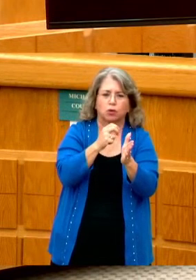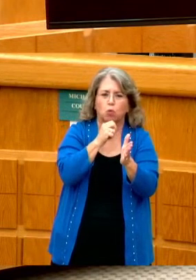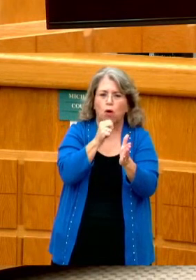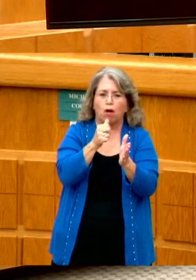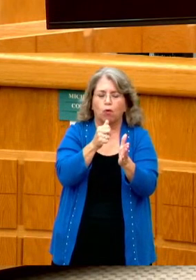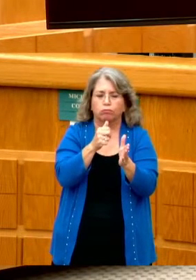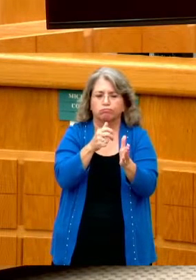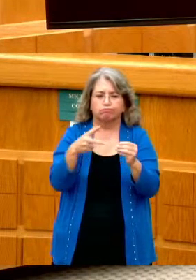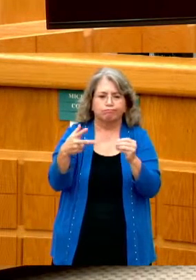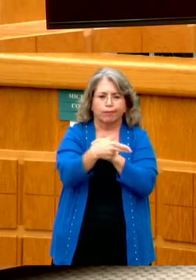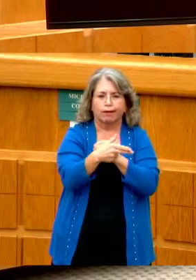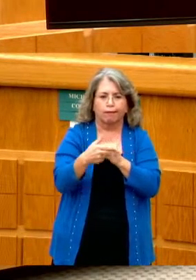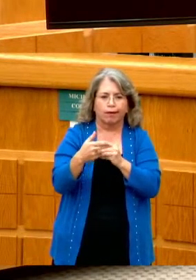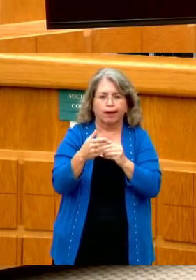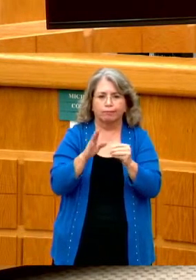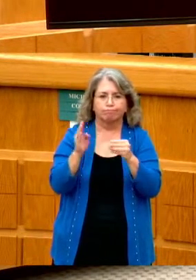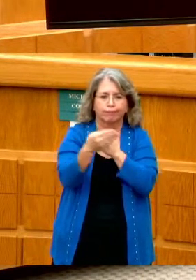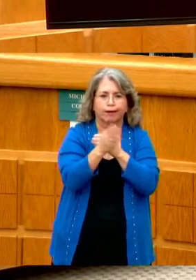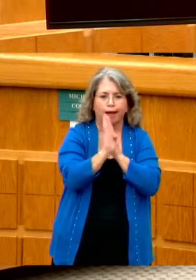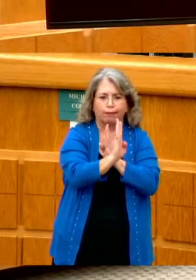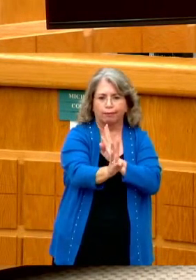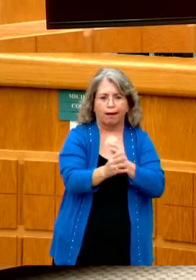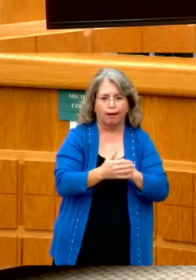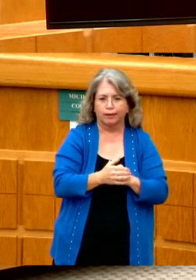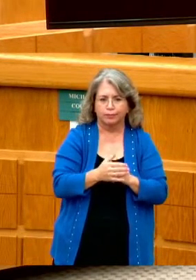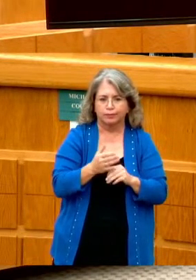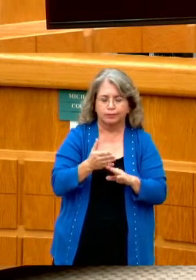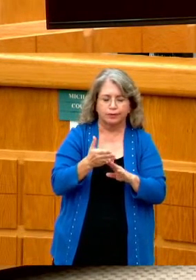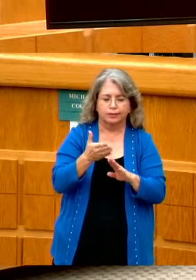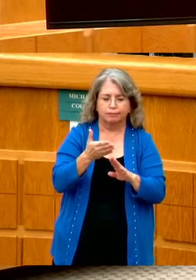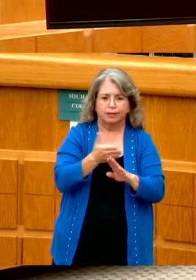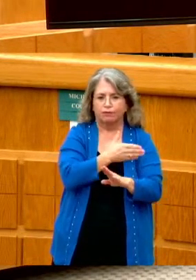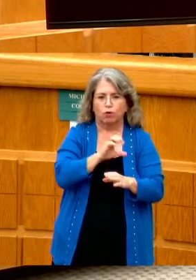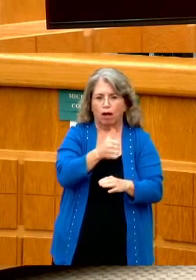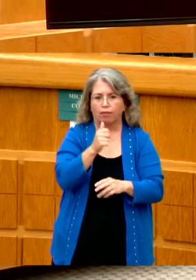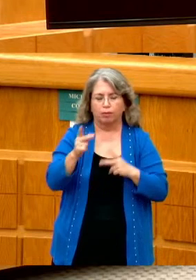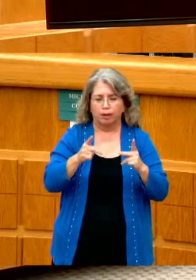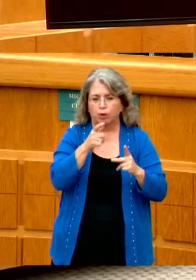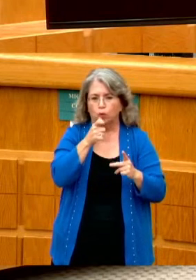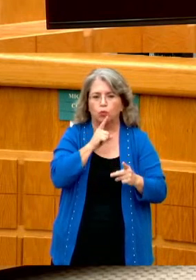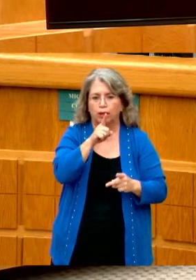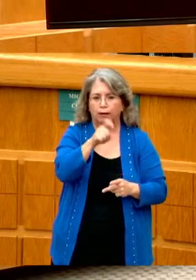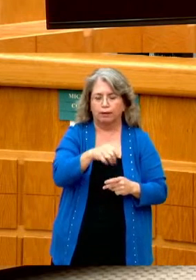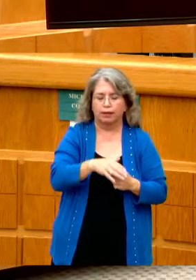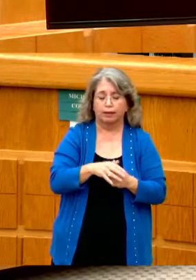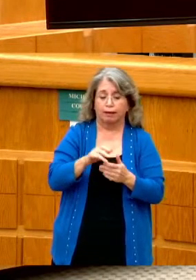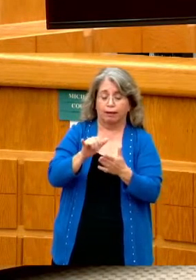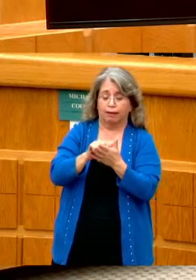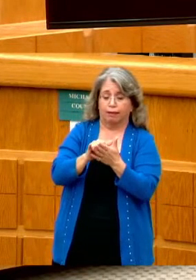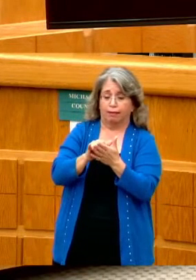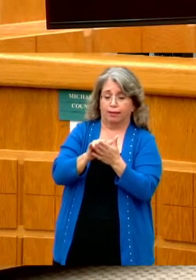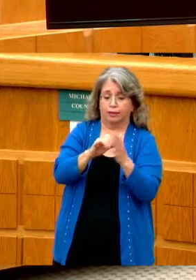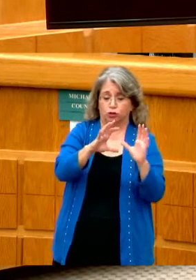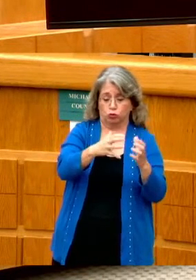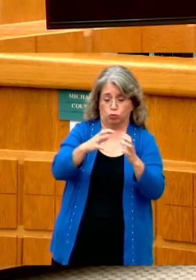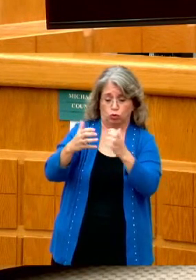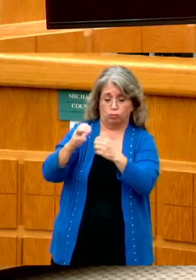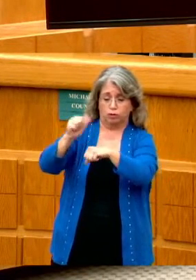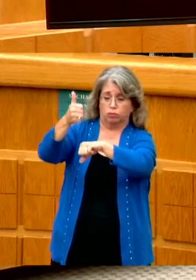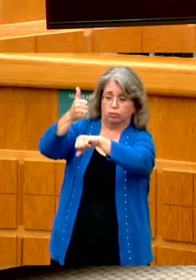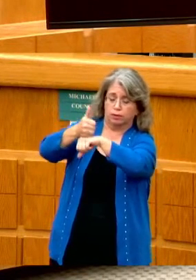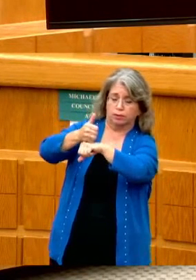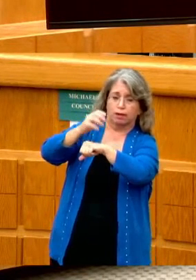were set up by an expert panel of professionals set up by the Department of State Health Services to help those that are